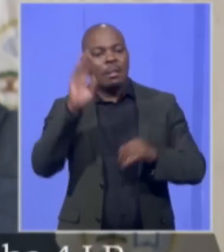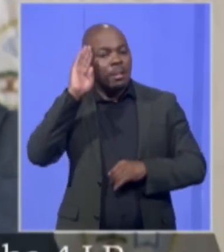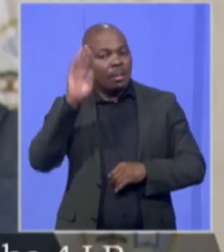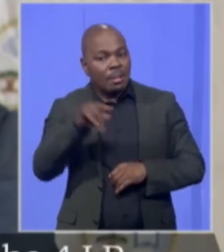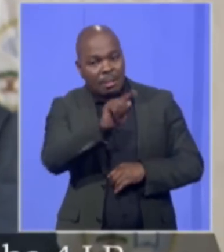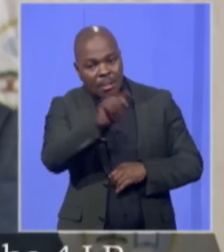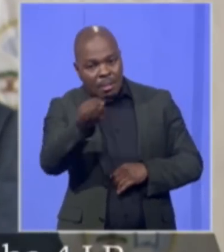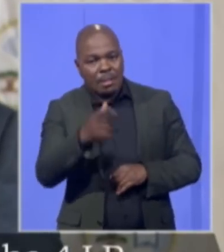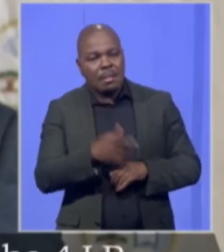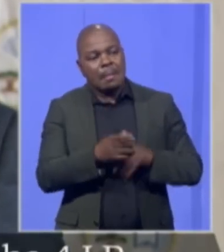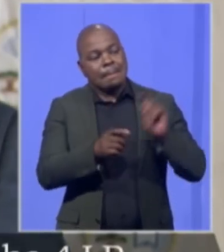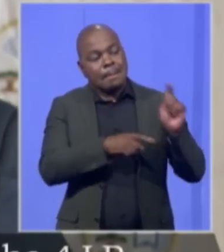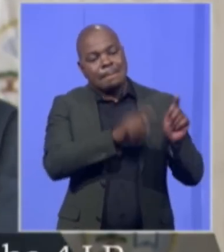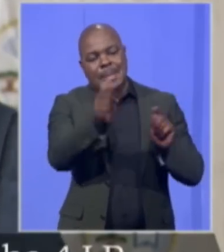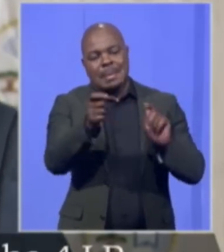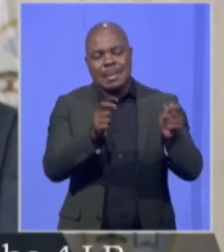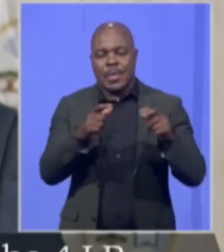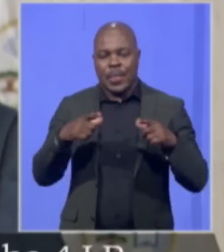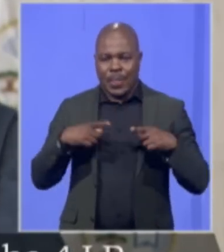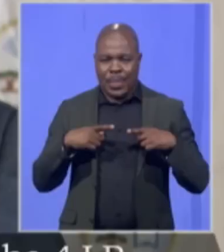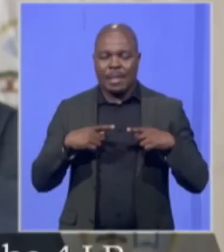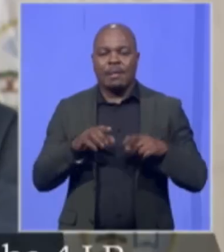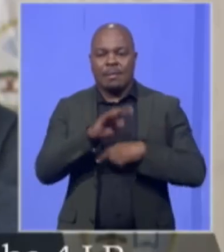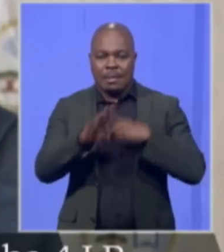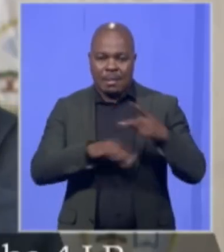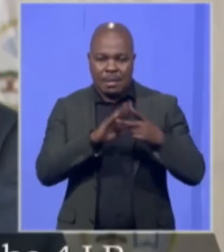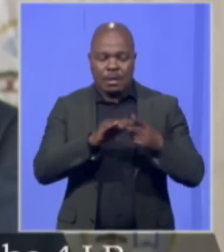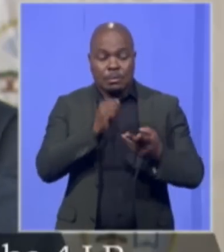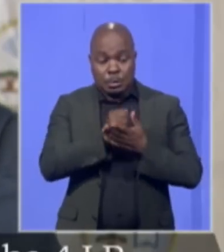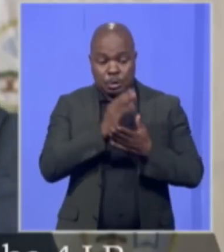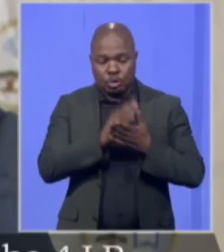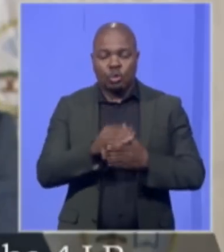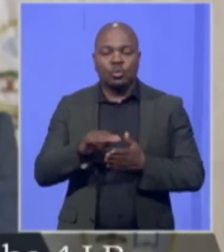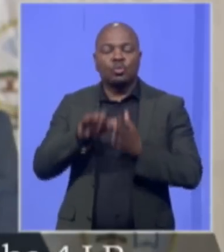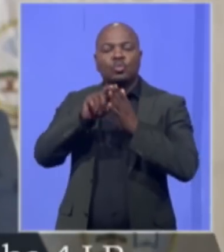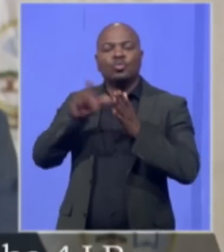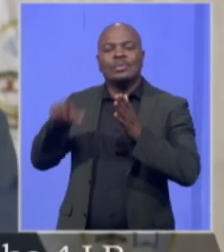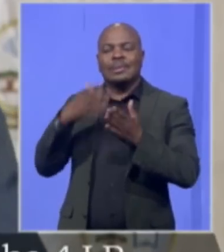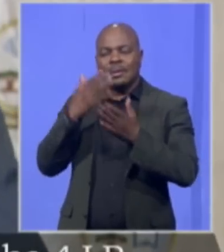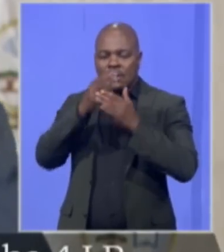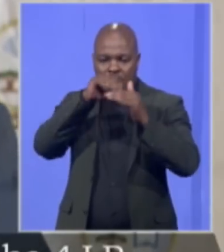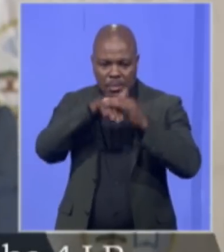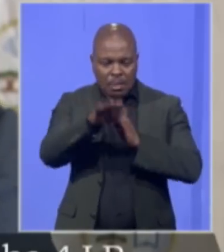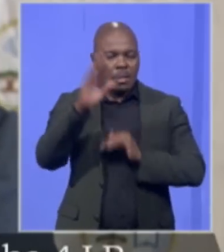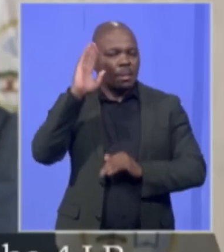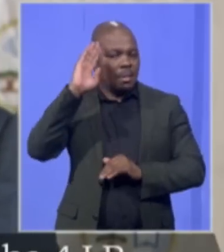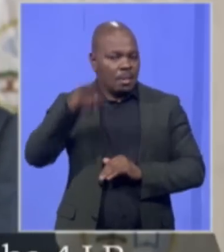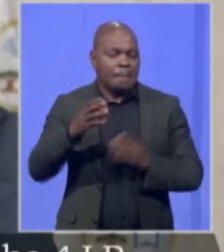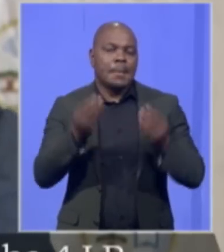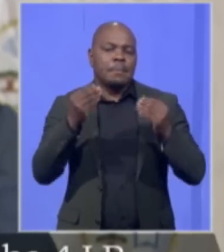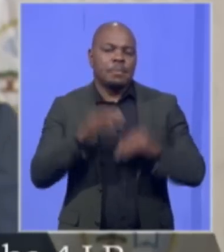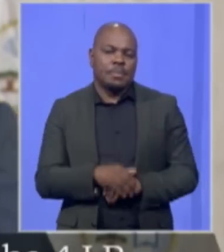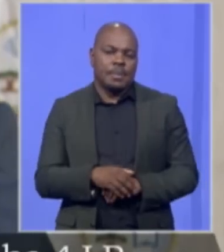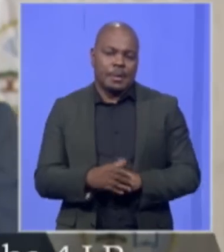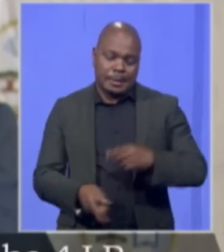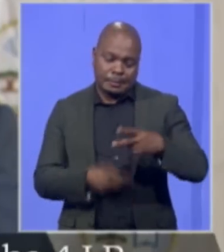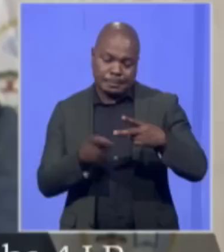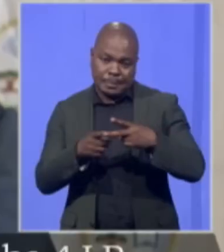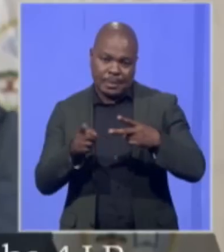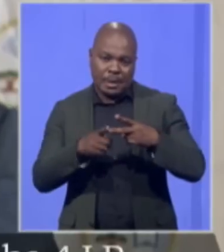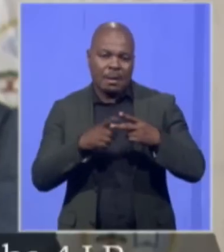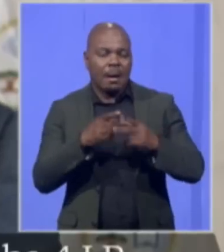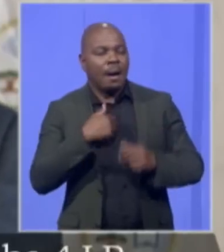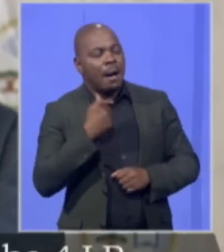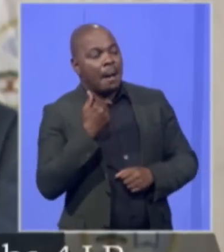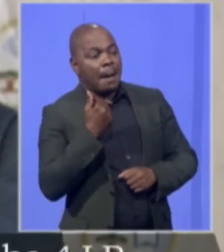accommodation providers would have been paid and cleared off so that students, can move in. Secondly, that all appeals that